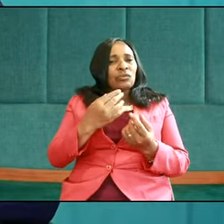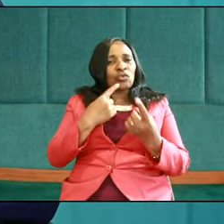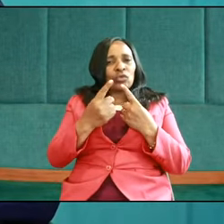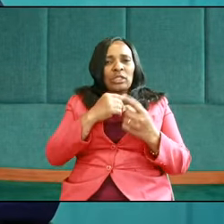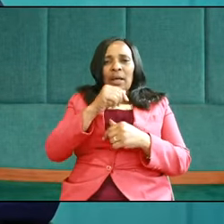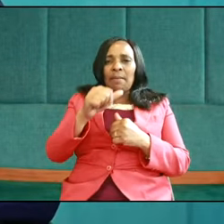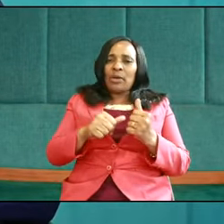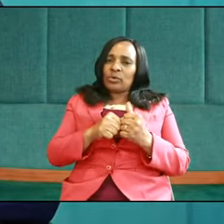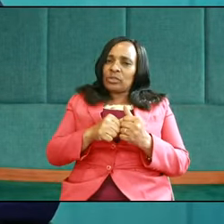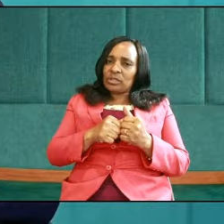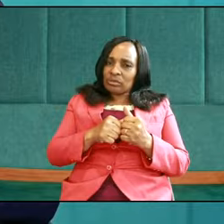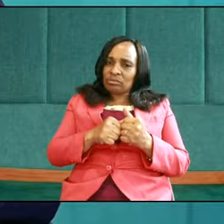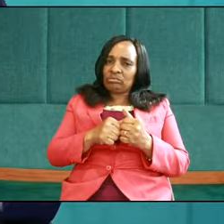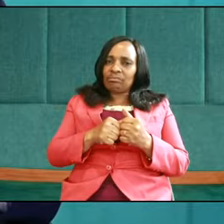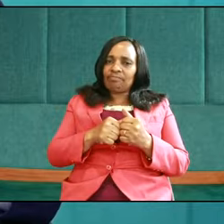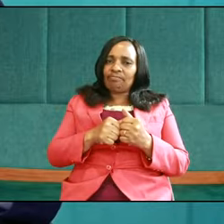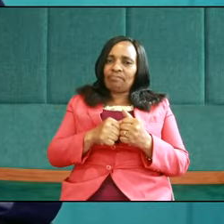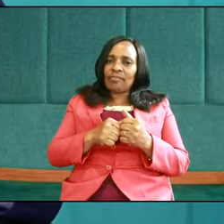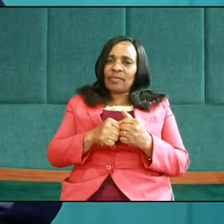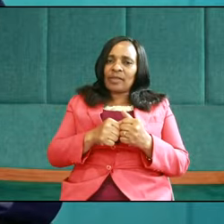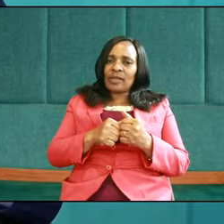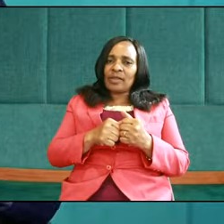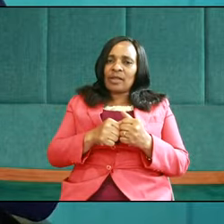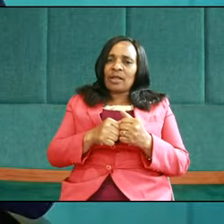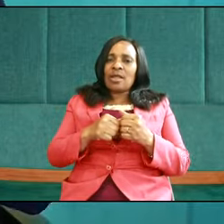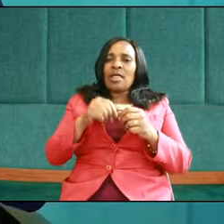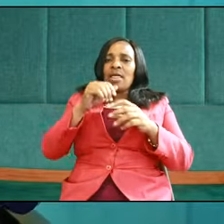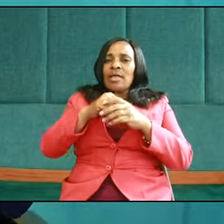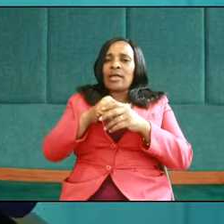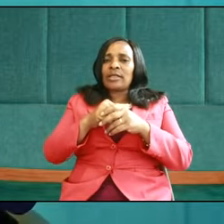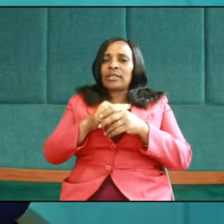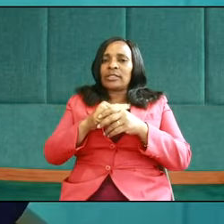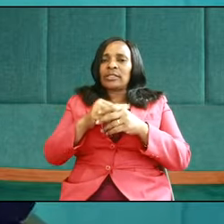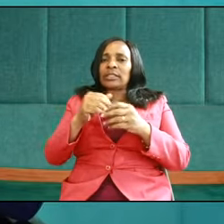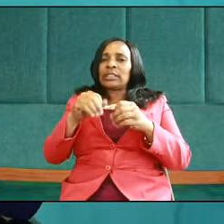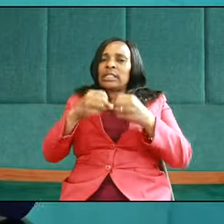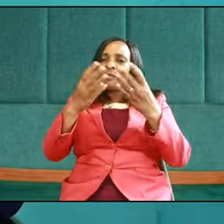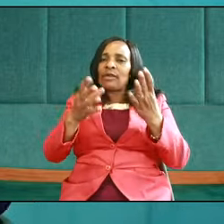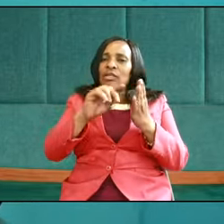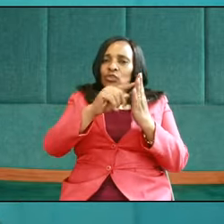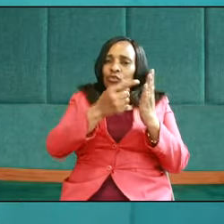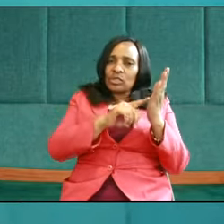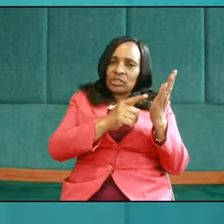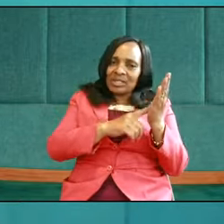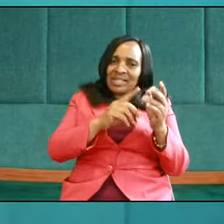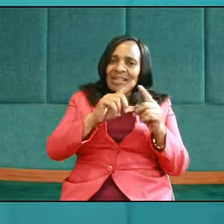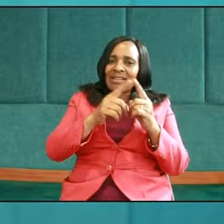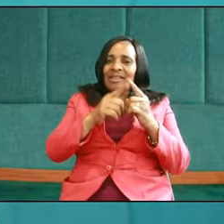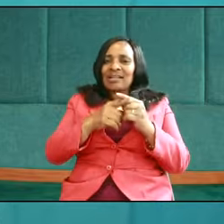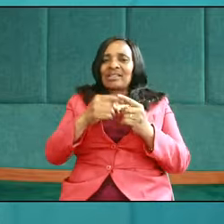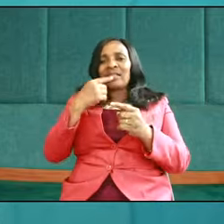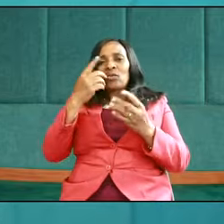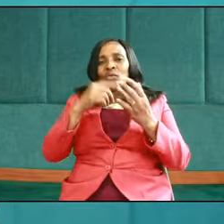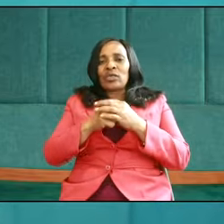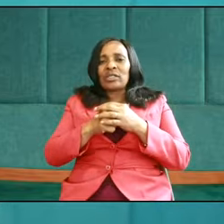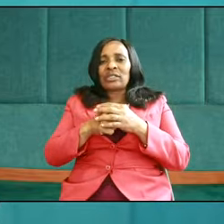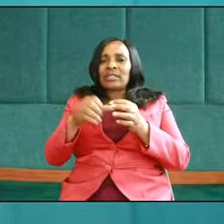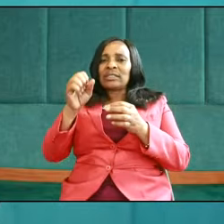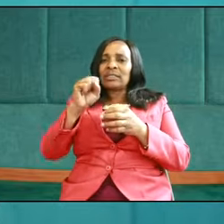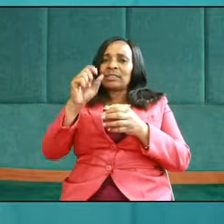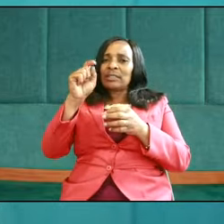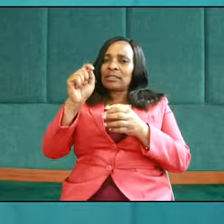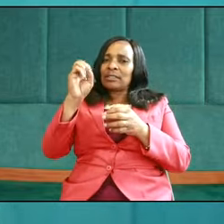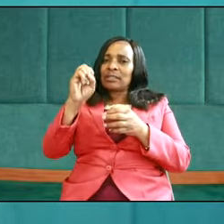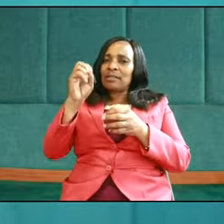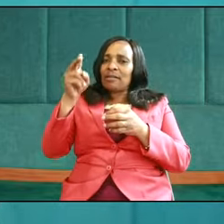about how King Jeroboam reached out and stretched out his arm and said, "Seize him." That very